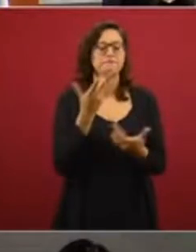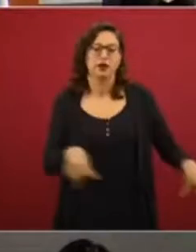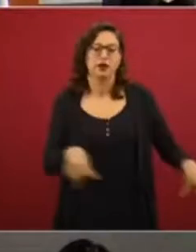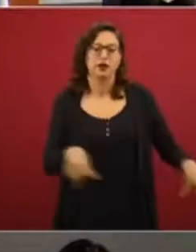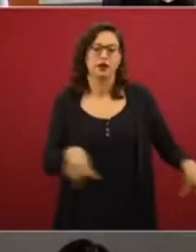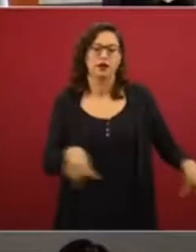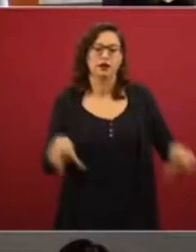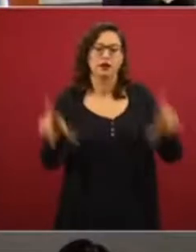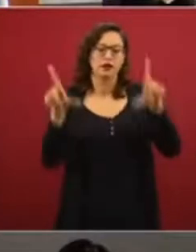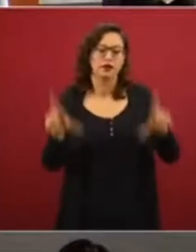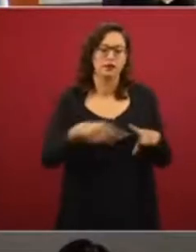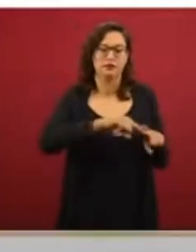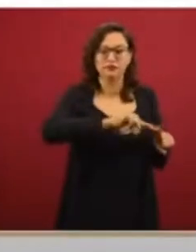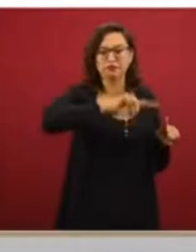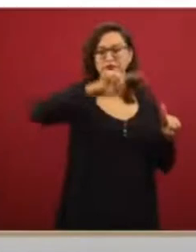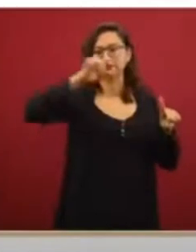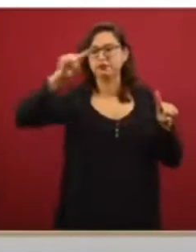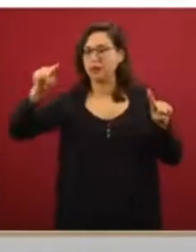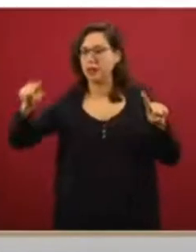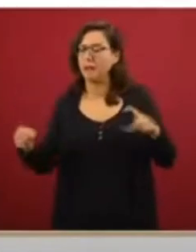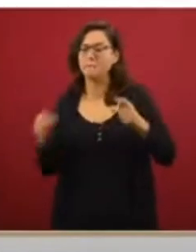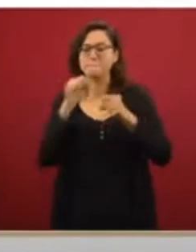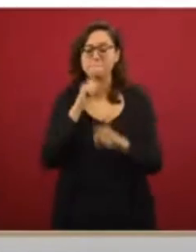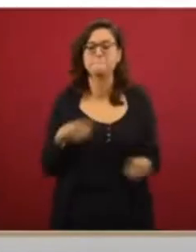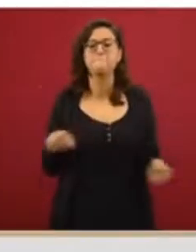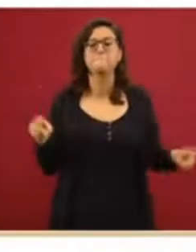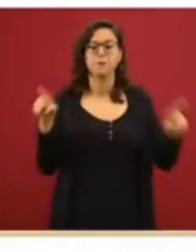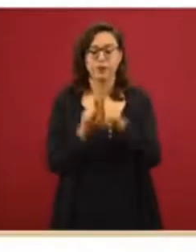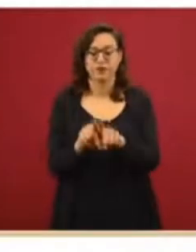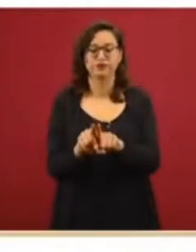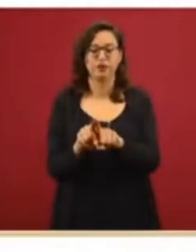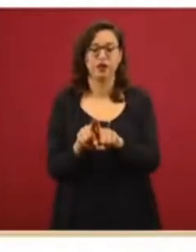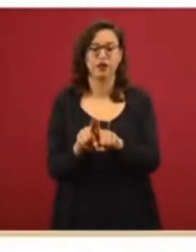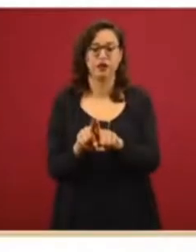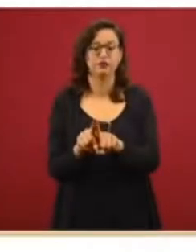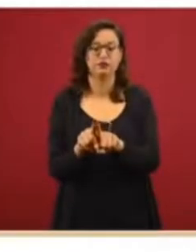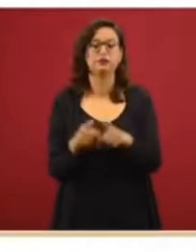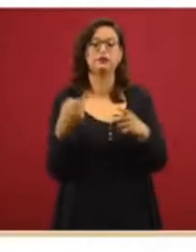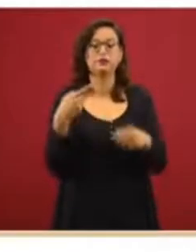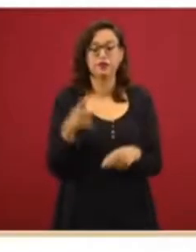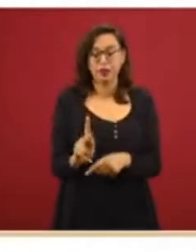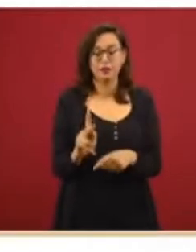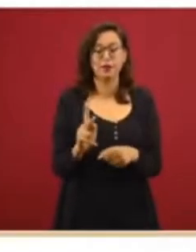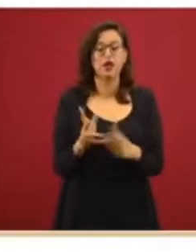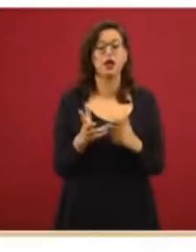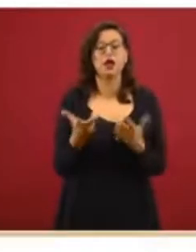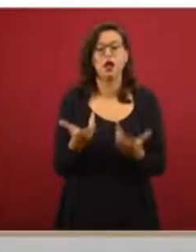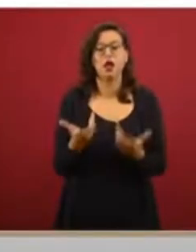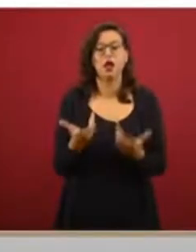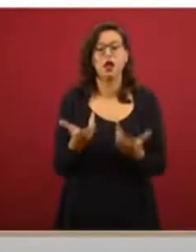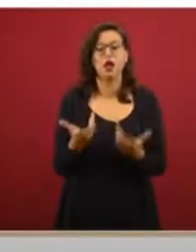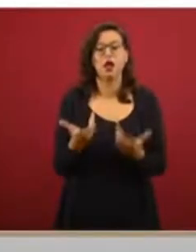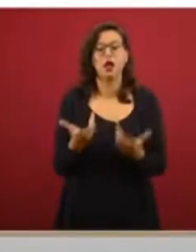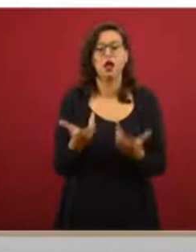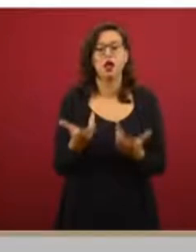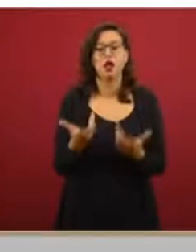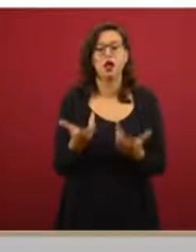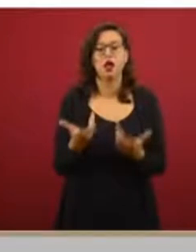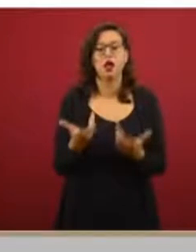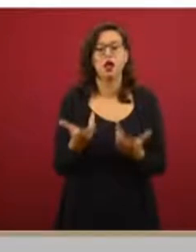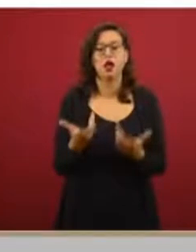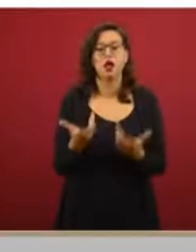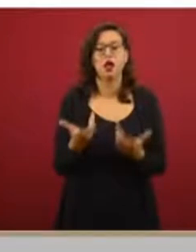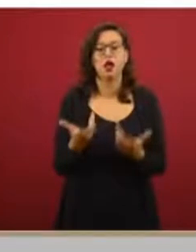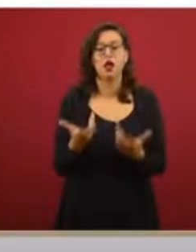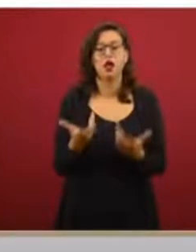curve. Solo que ahora las columnas, las líneas están identificadas con distinto color. Que es. So the lines are